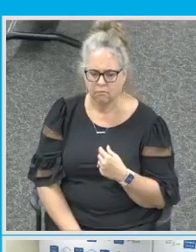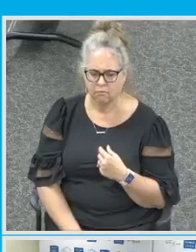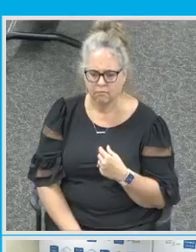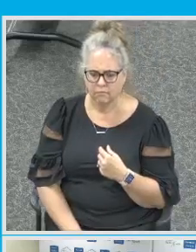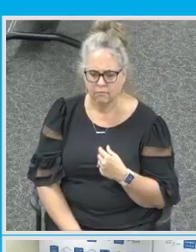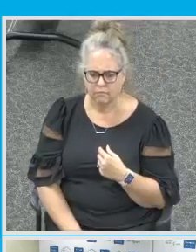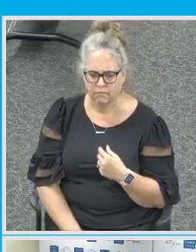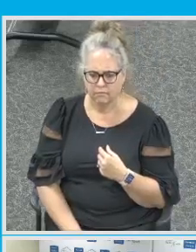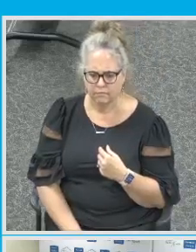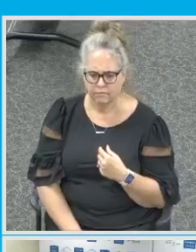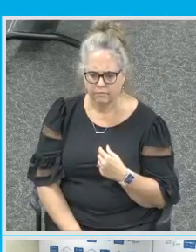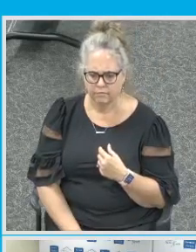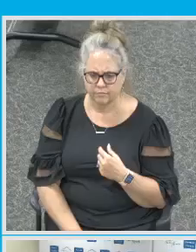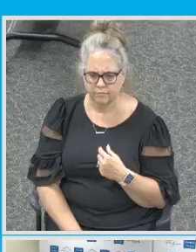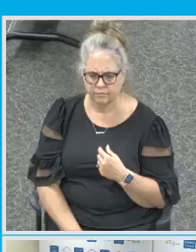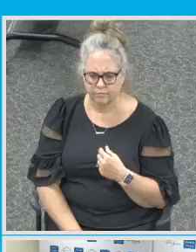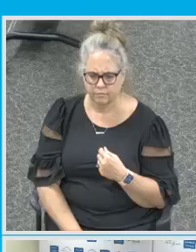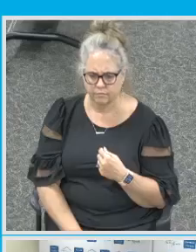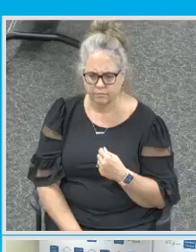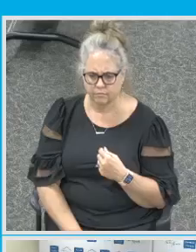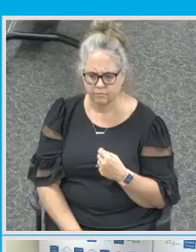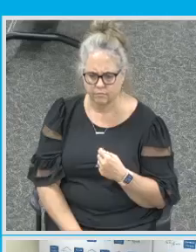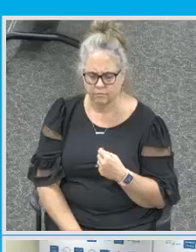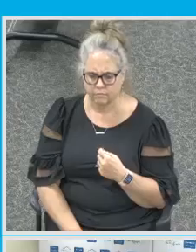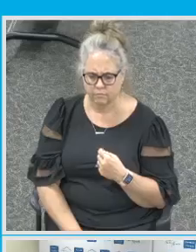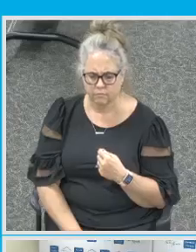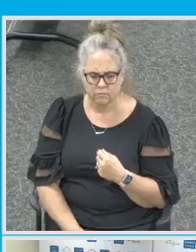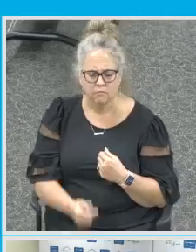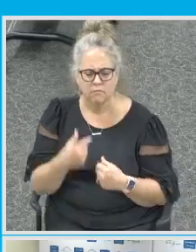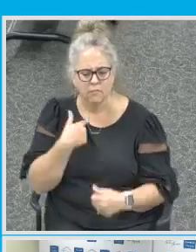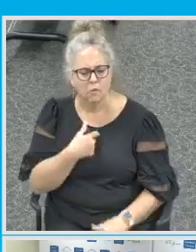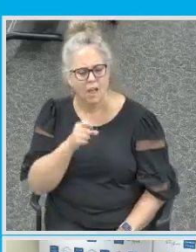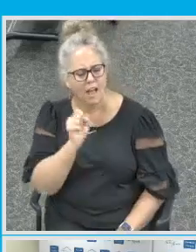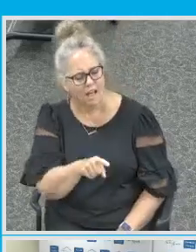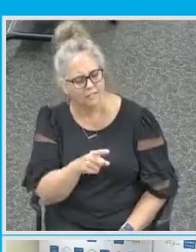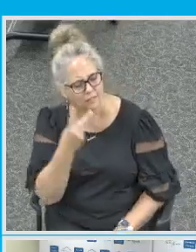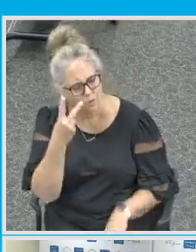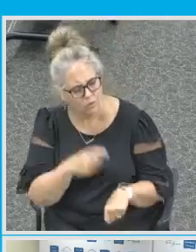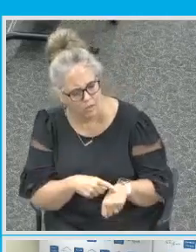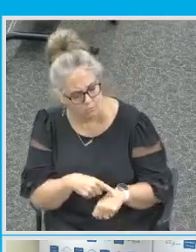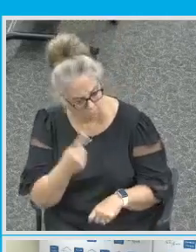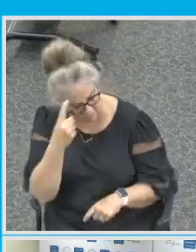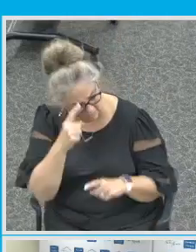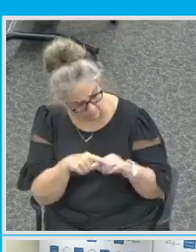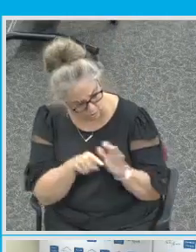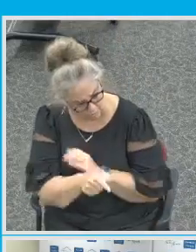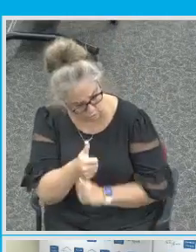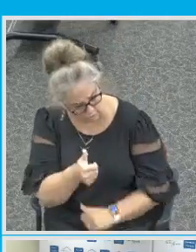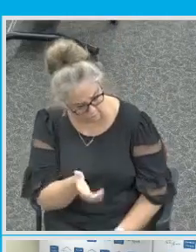it twice. So that's a couple of those myths that I would identify. Anything else that you would add, Eric?